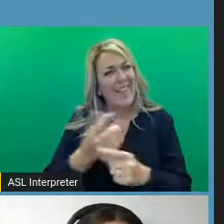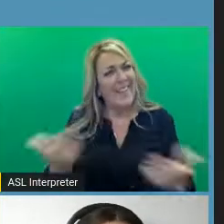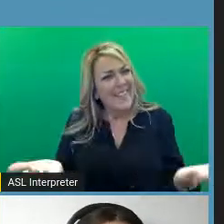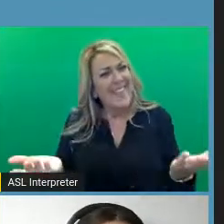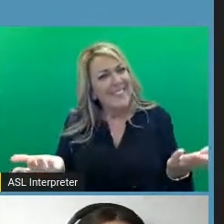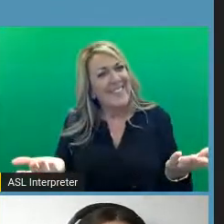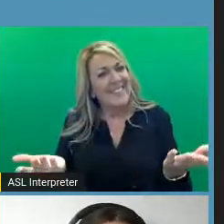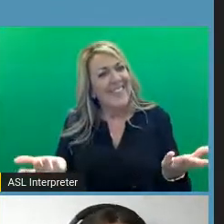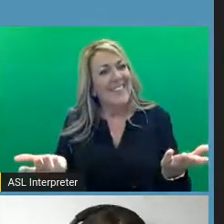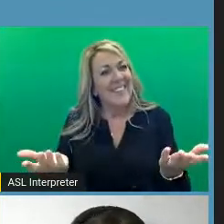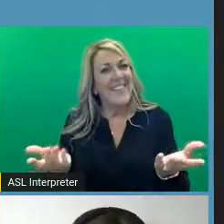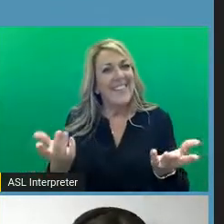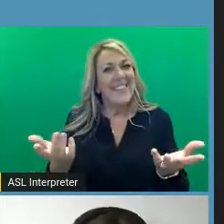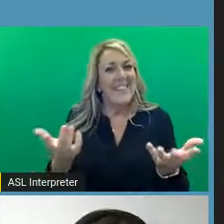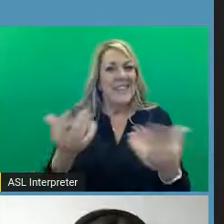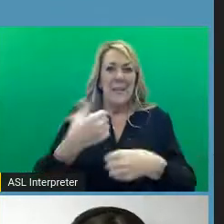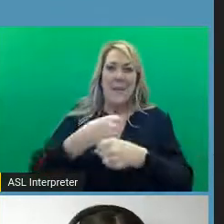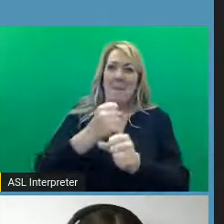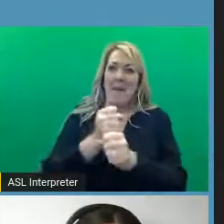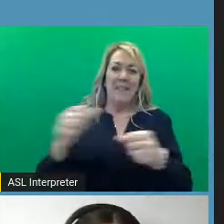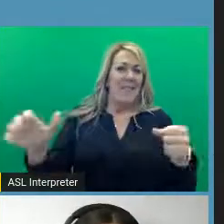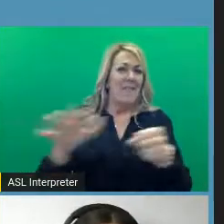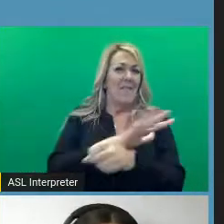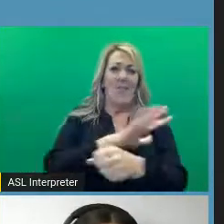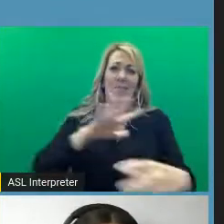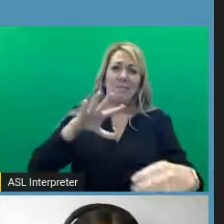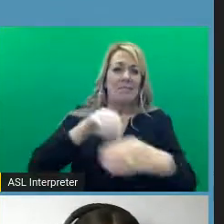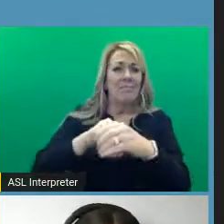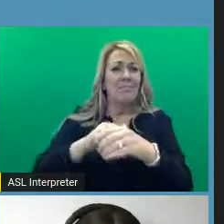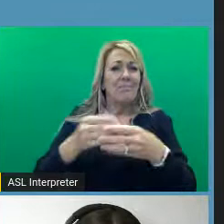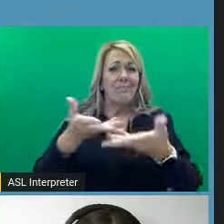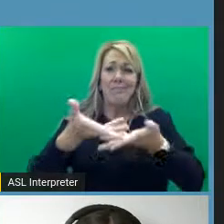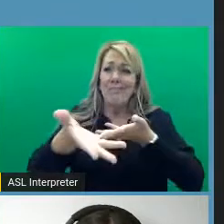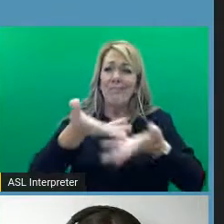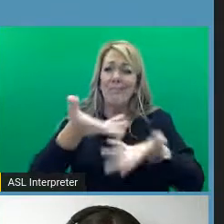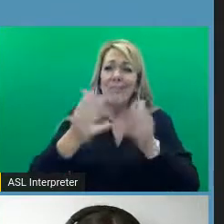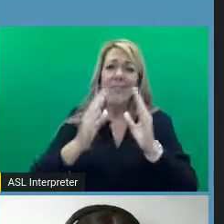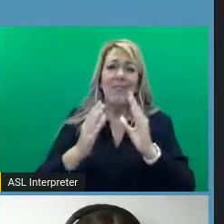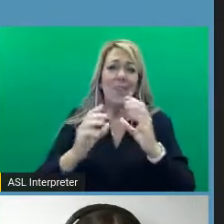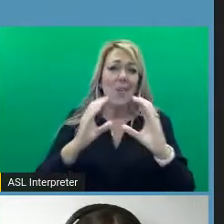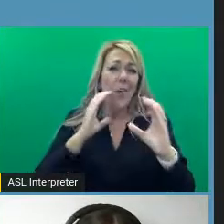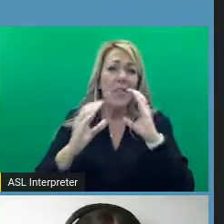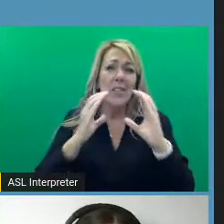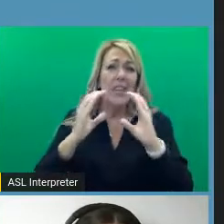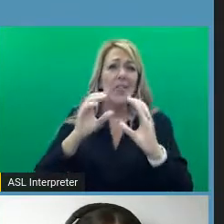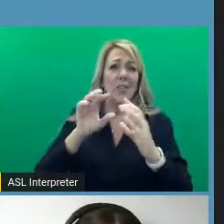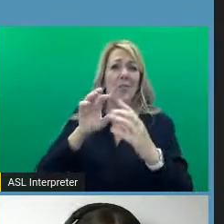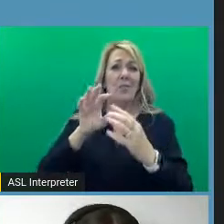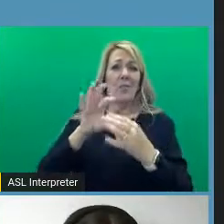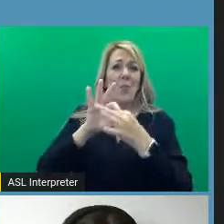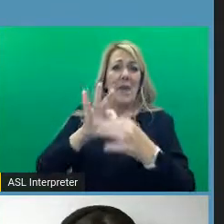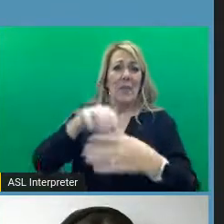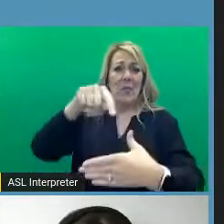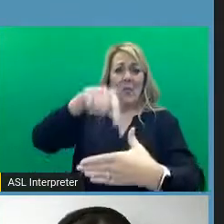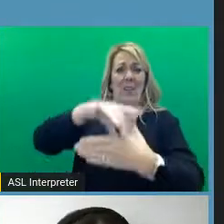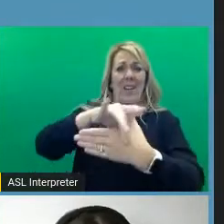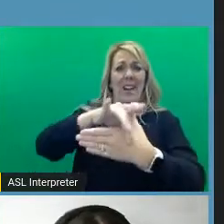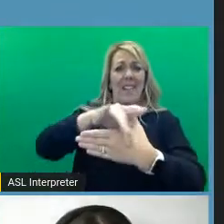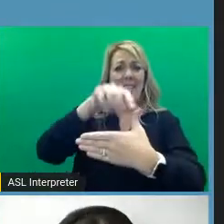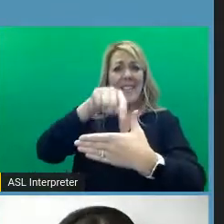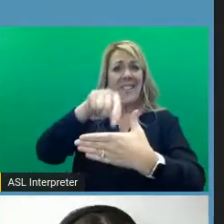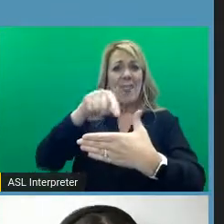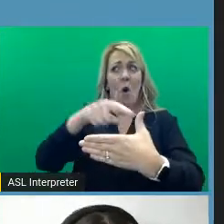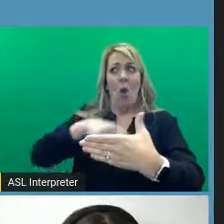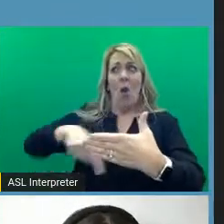It's creates an inclusive conversation, inclusive engagement around the content. That means that like we're